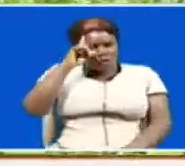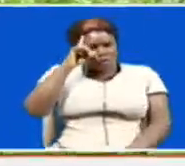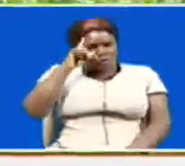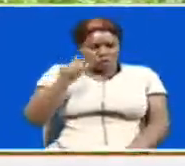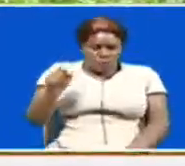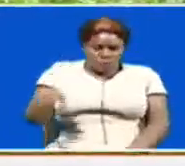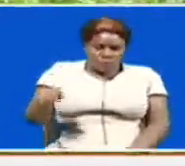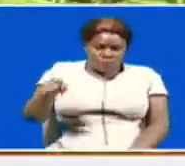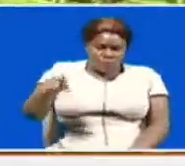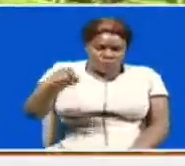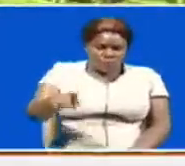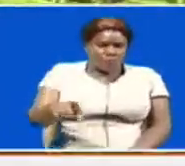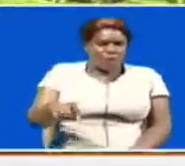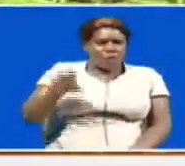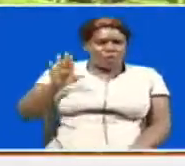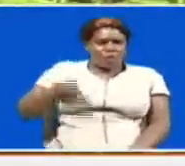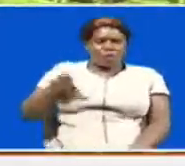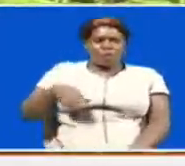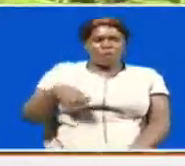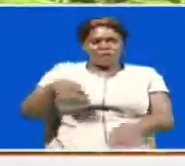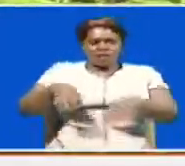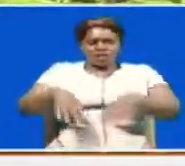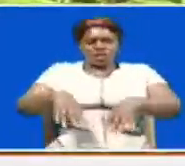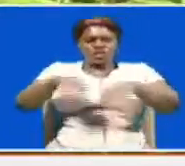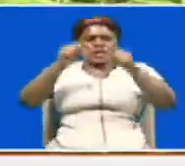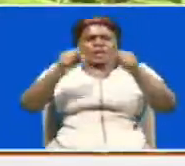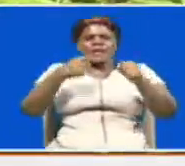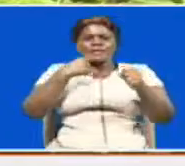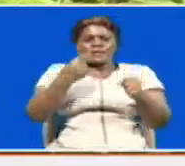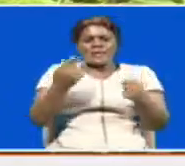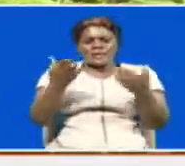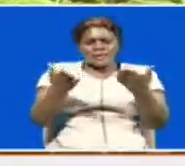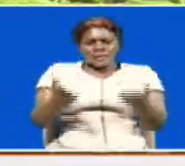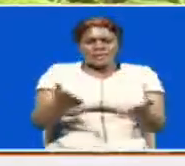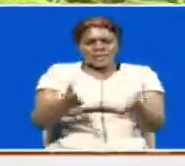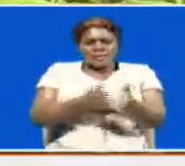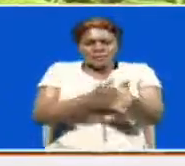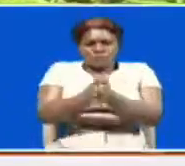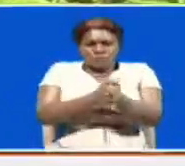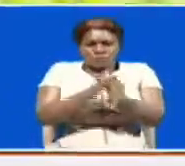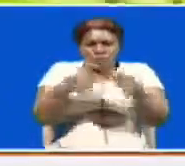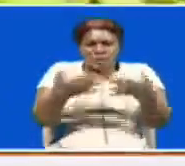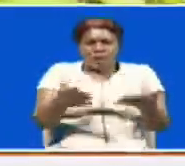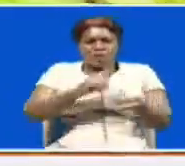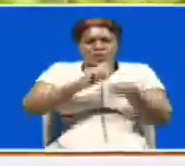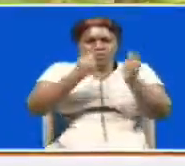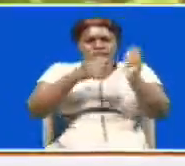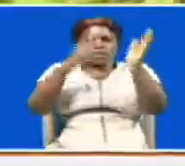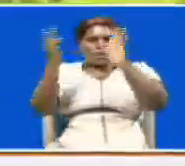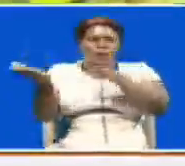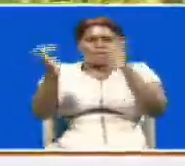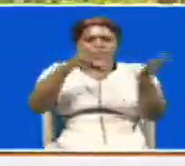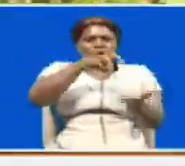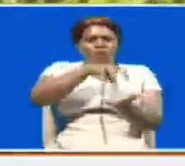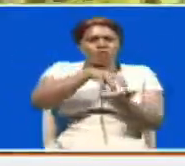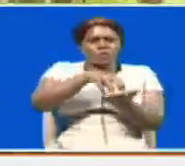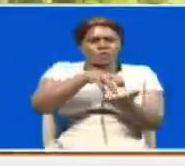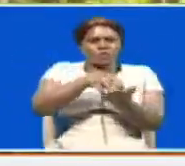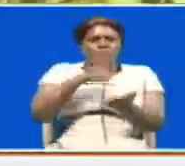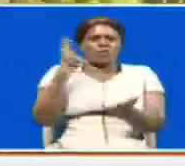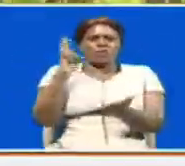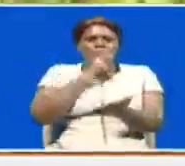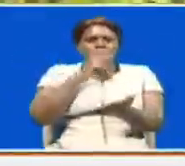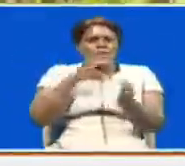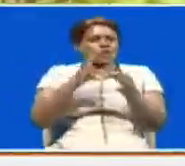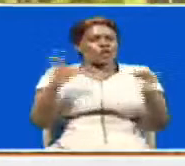crop farming. Salina Chepsat, who chairs the CBU, says that this was motivated by the changing climatic conditions that exposed them